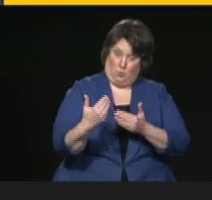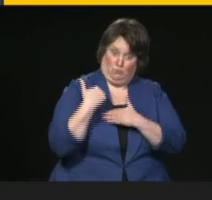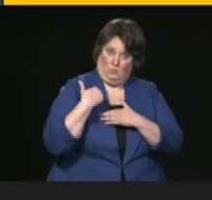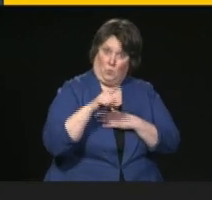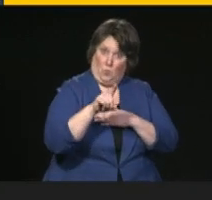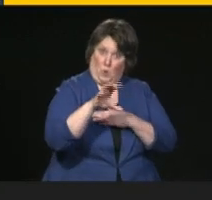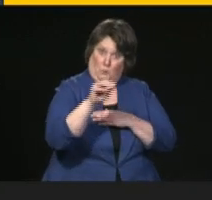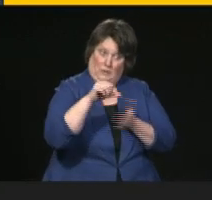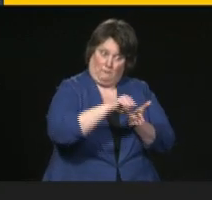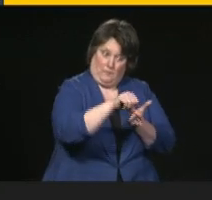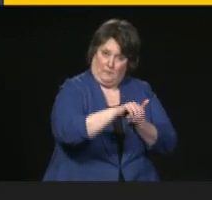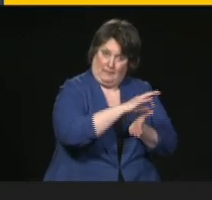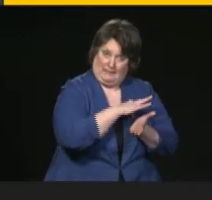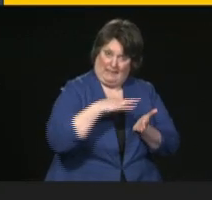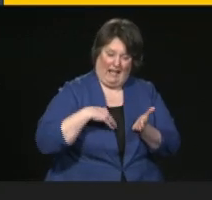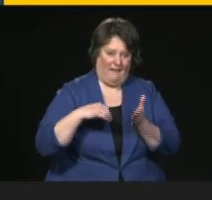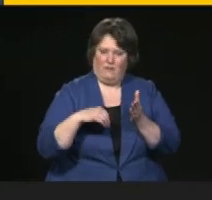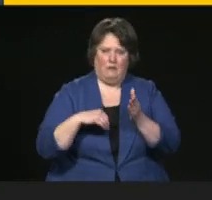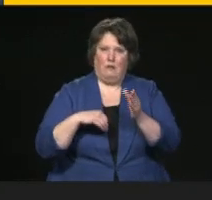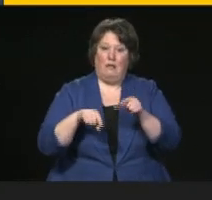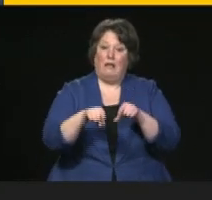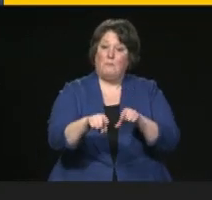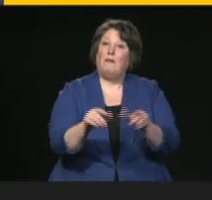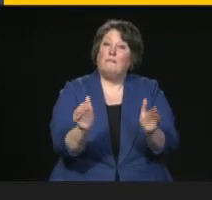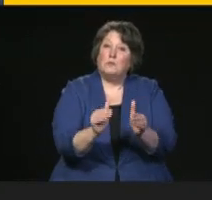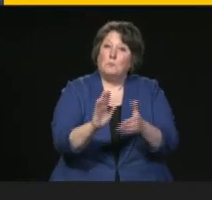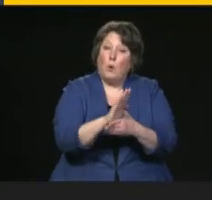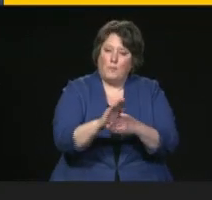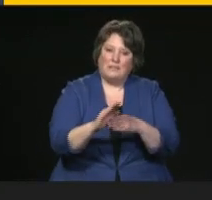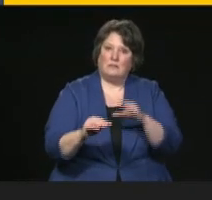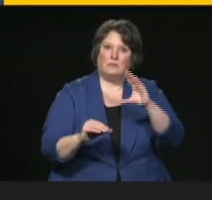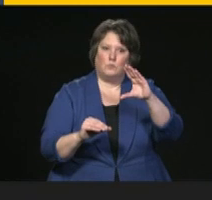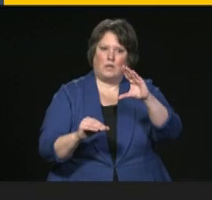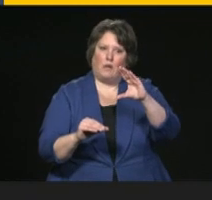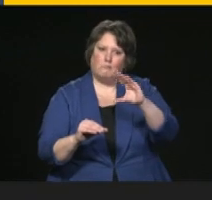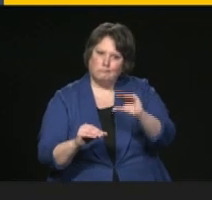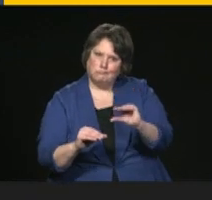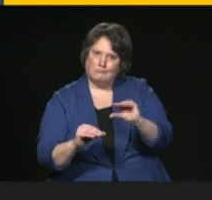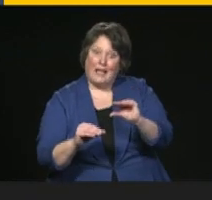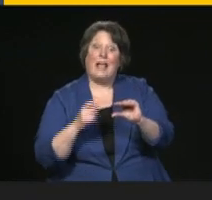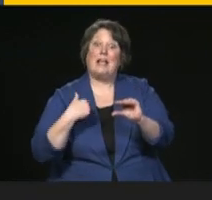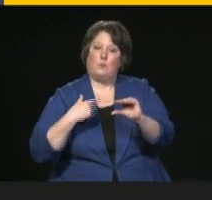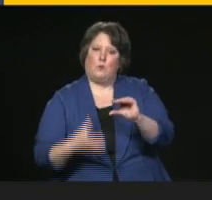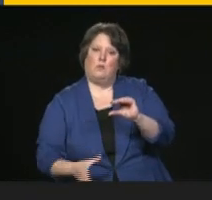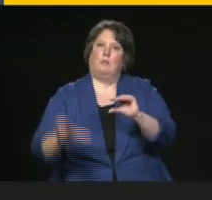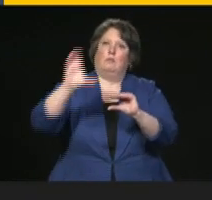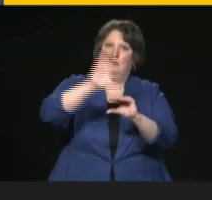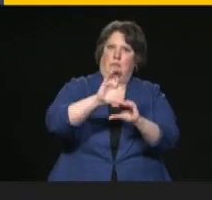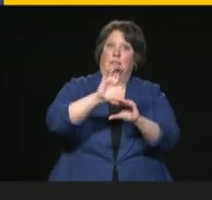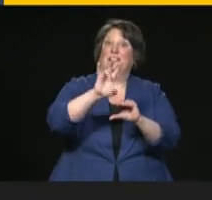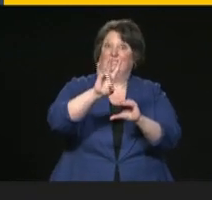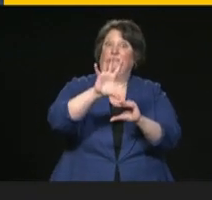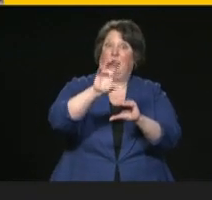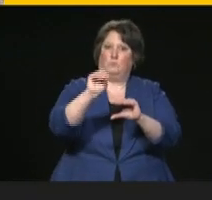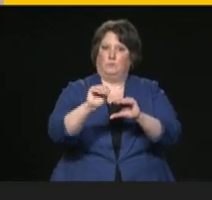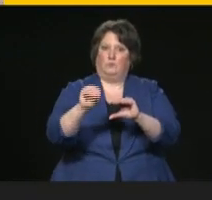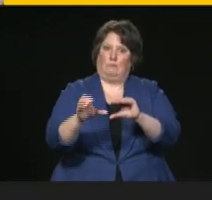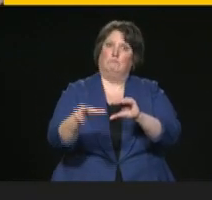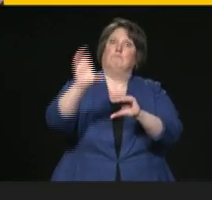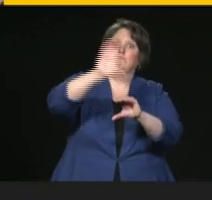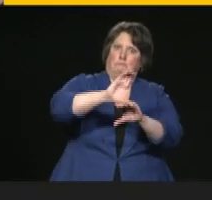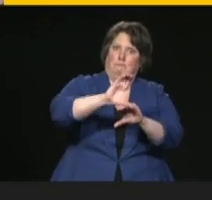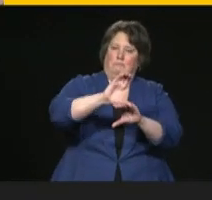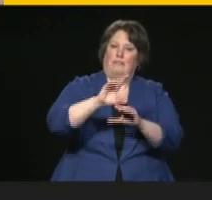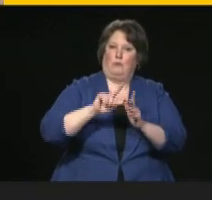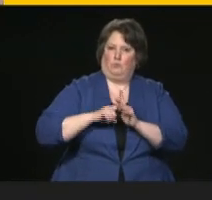and medium-sized businesses for up to 3 months, retroactive to March 15th. This will be coming soon. This program is intended